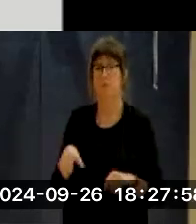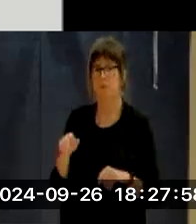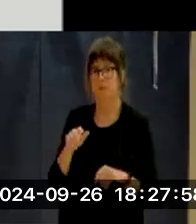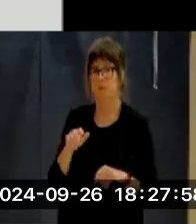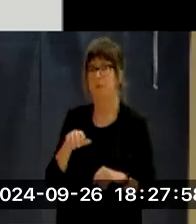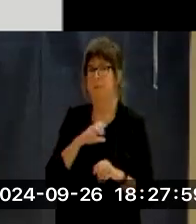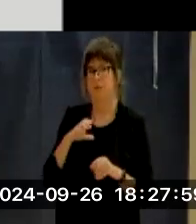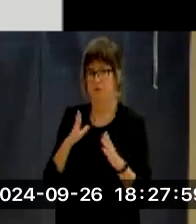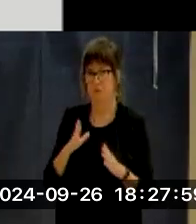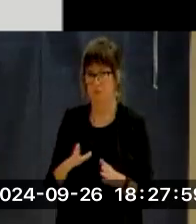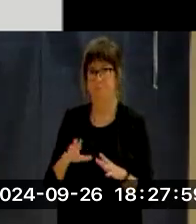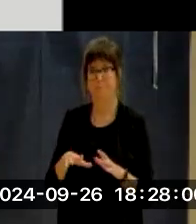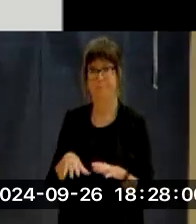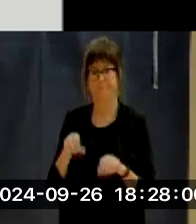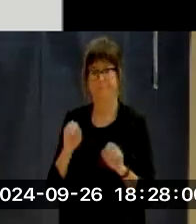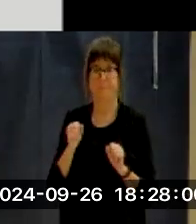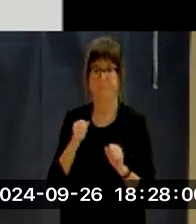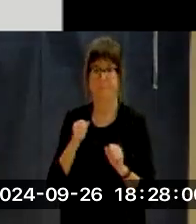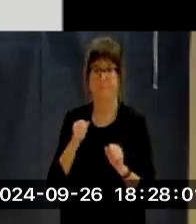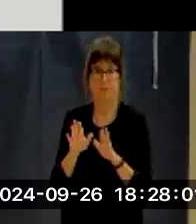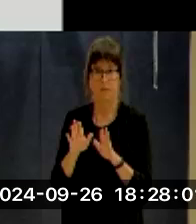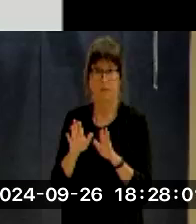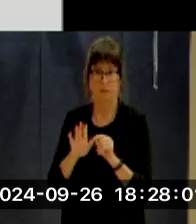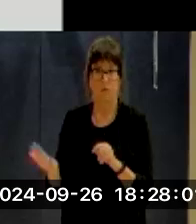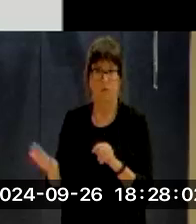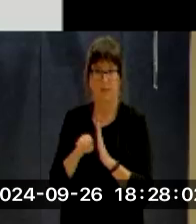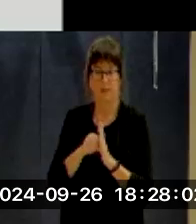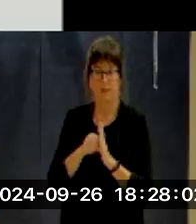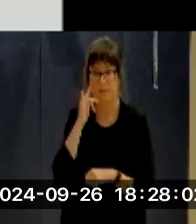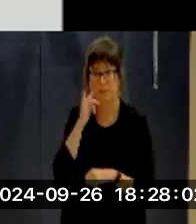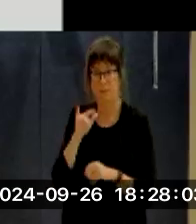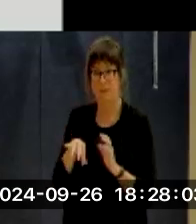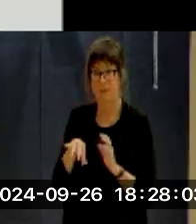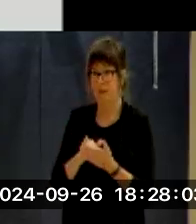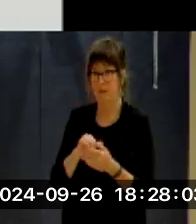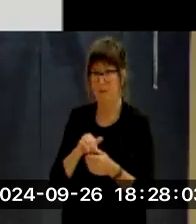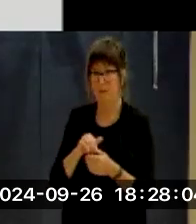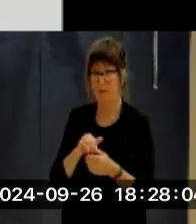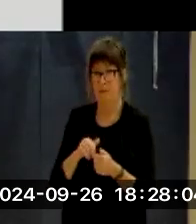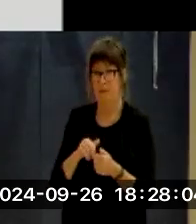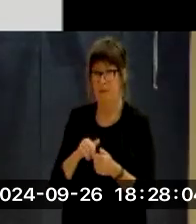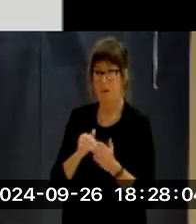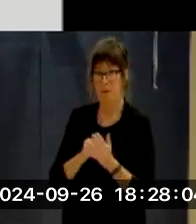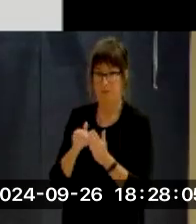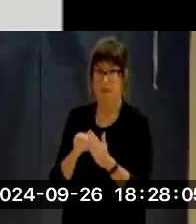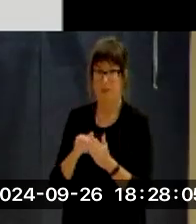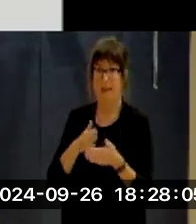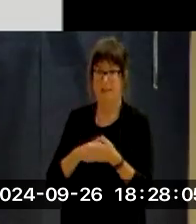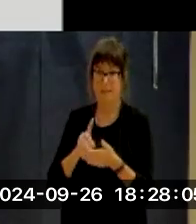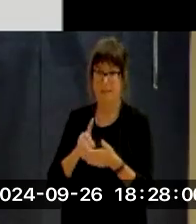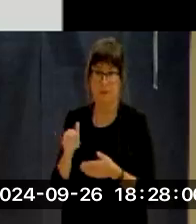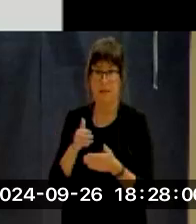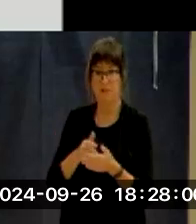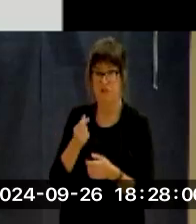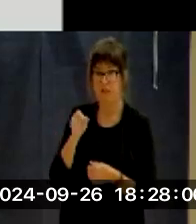public hearings throughout the state. It found that the most underreported hate crimes were anti-disability and